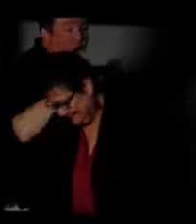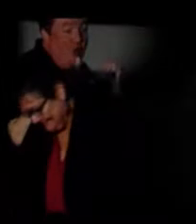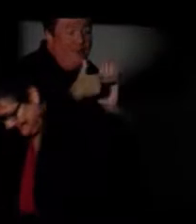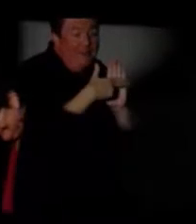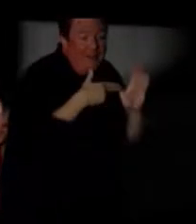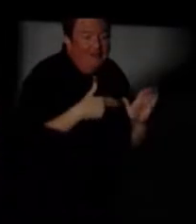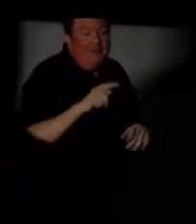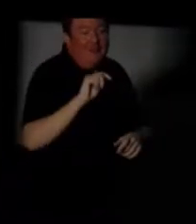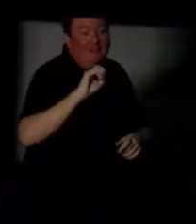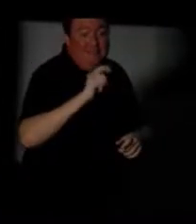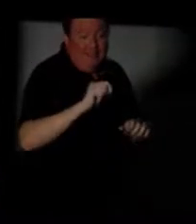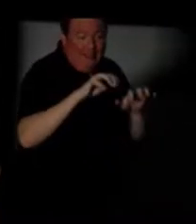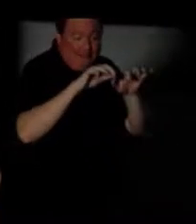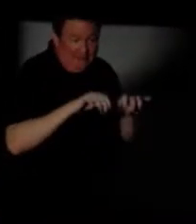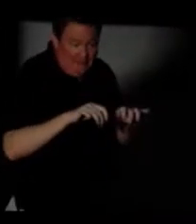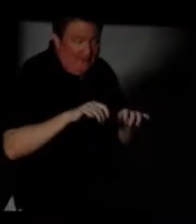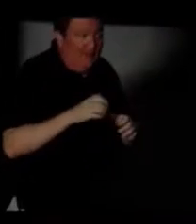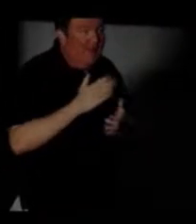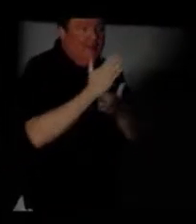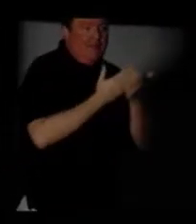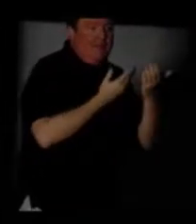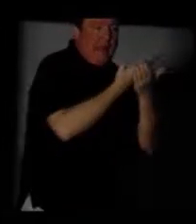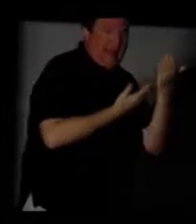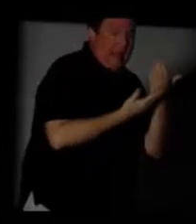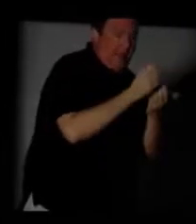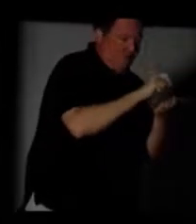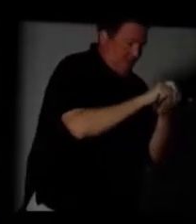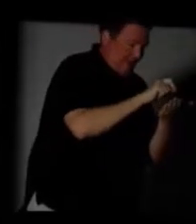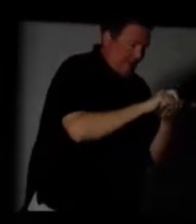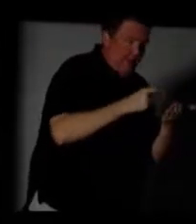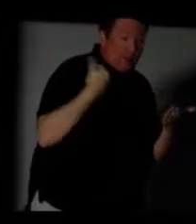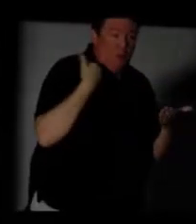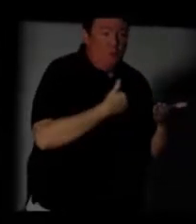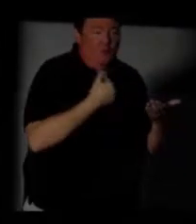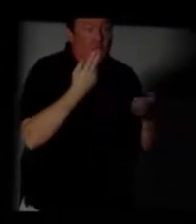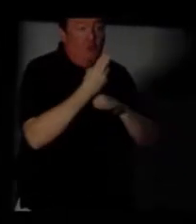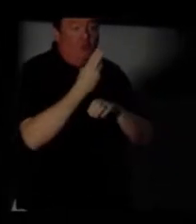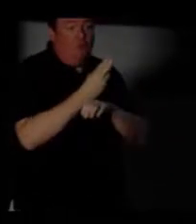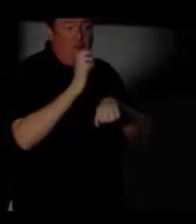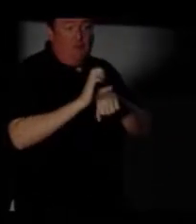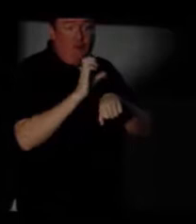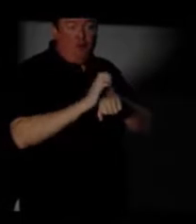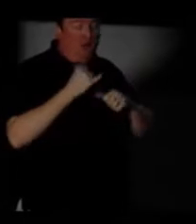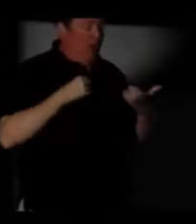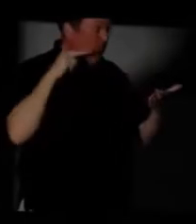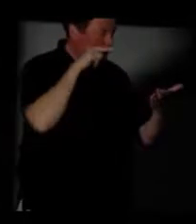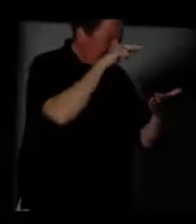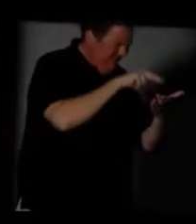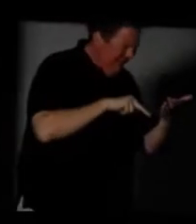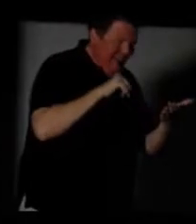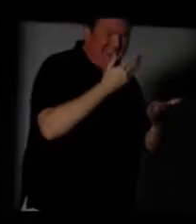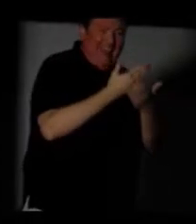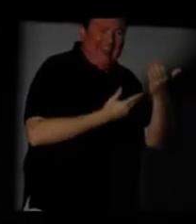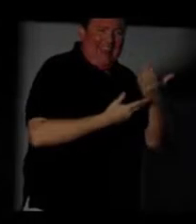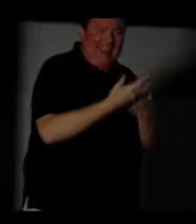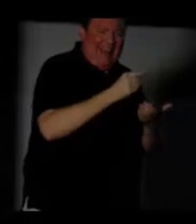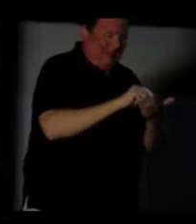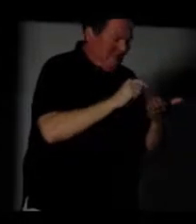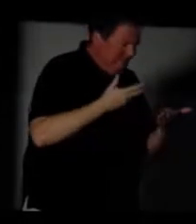is handwritten in ways that is very difficult for us to read using current computer technology. That's where crowdsourcing comes